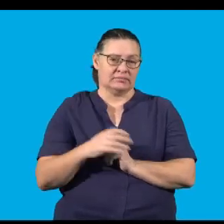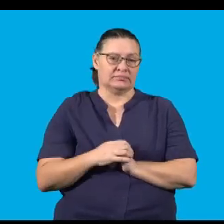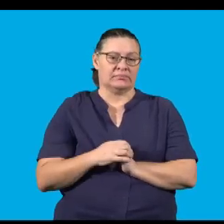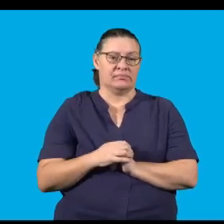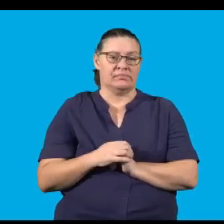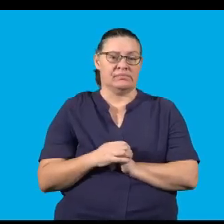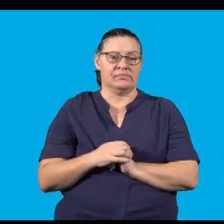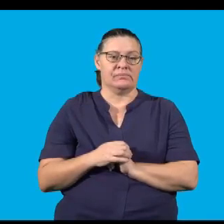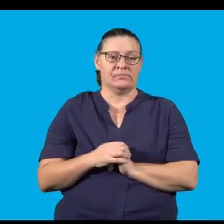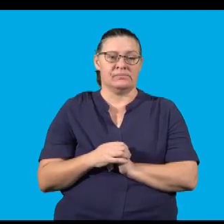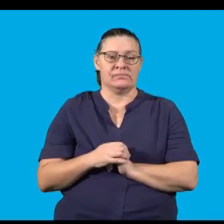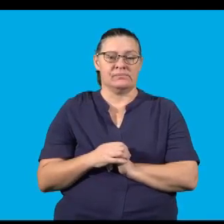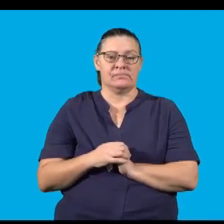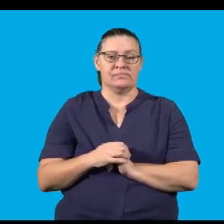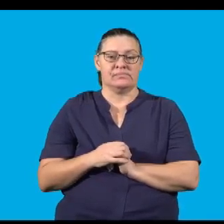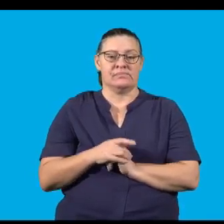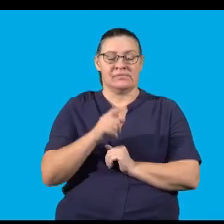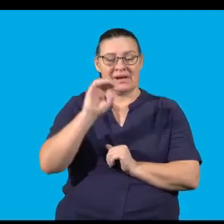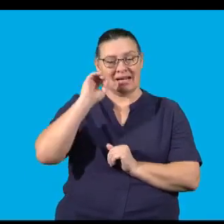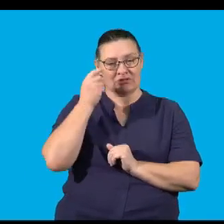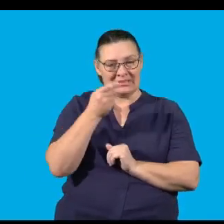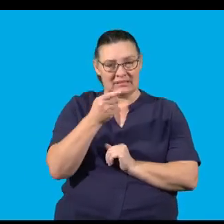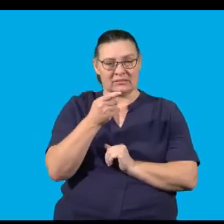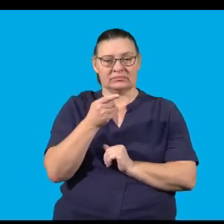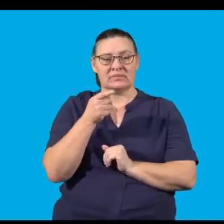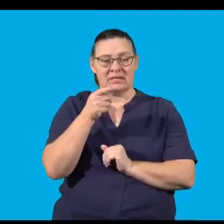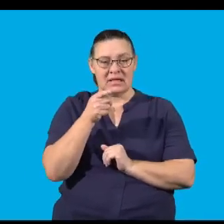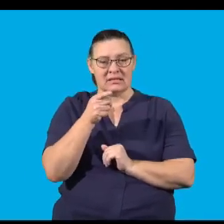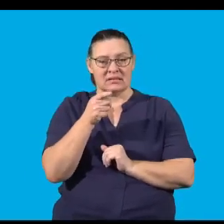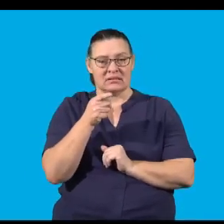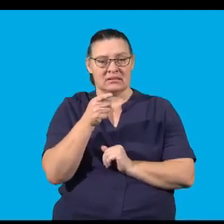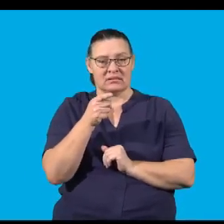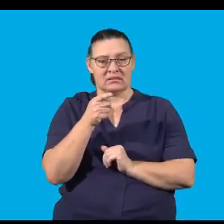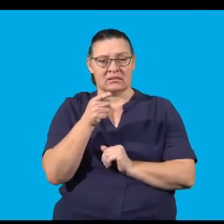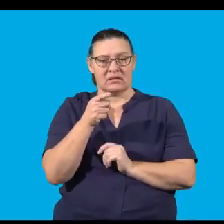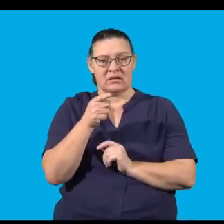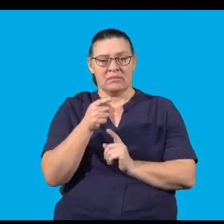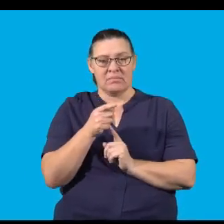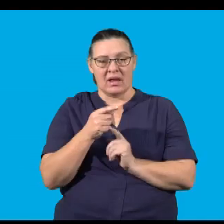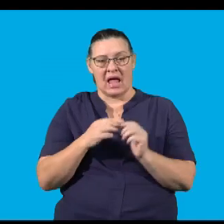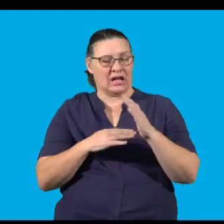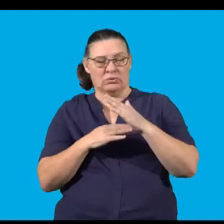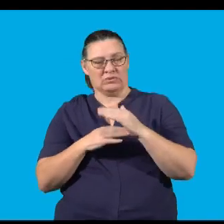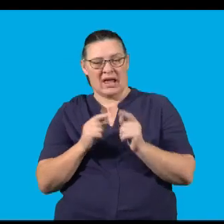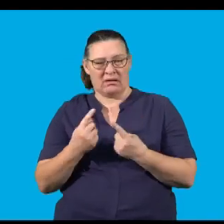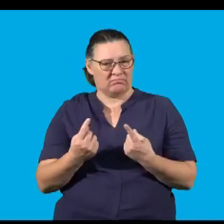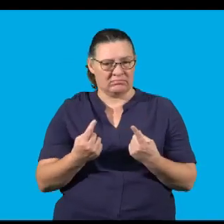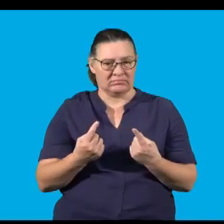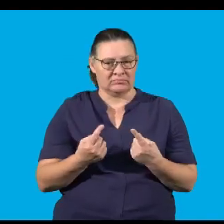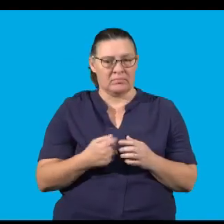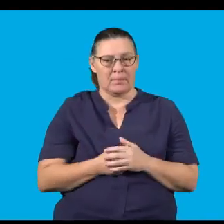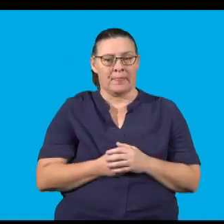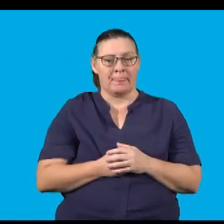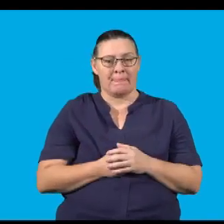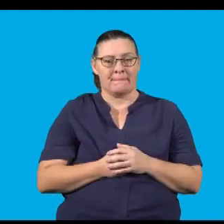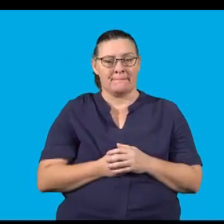63,43. Alright, so therefore that angle that we are interested in, we can see that that one is not really an acute angle. Okay,